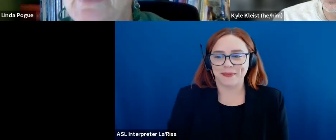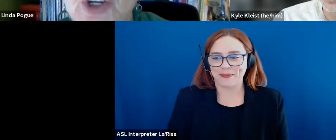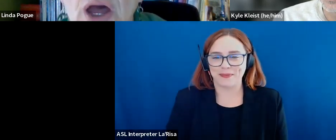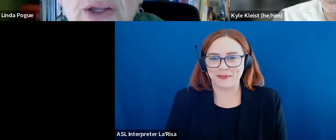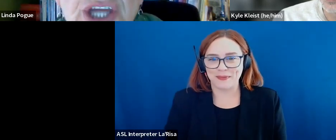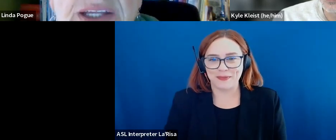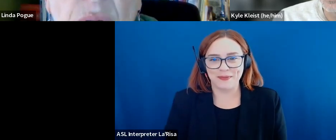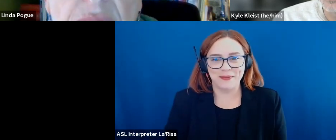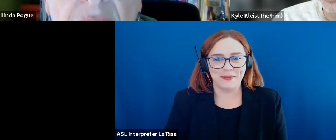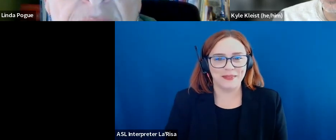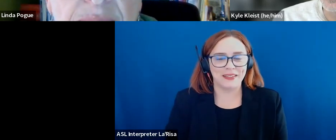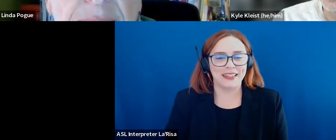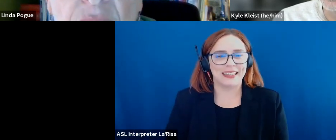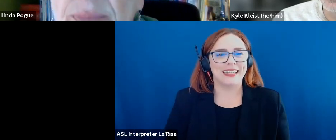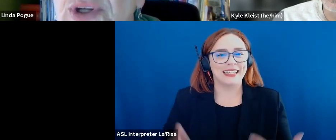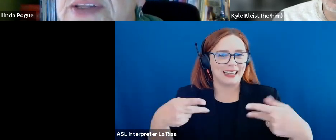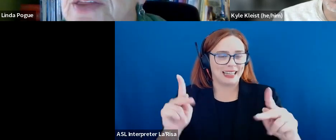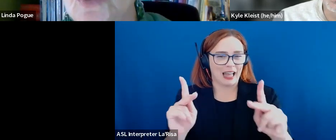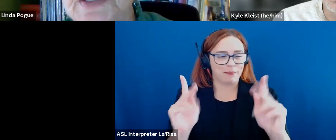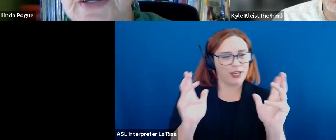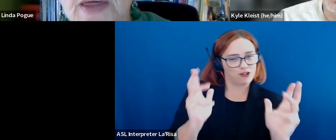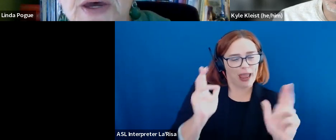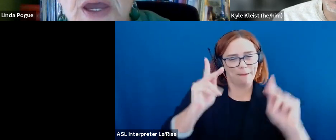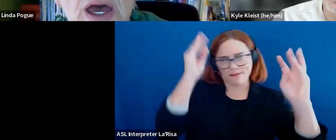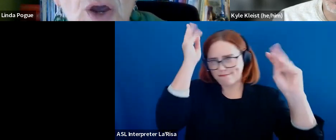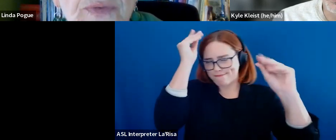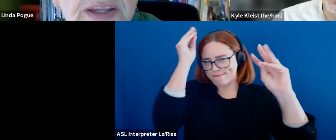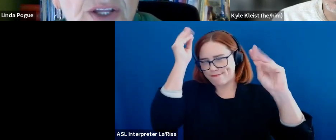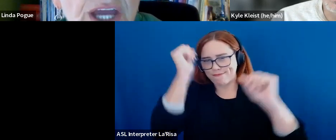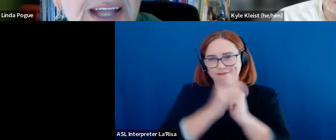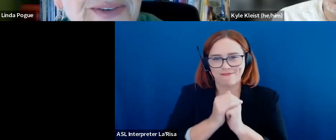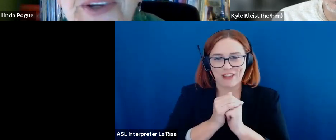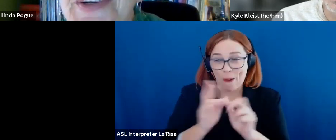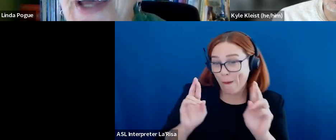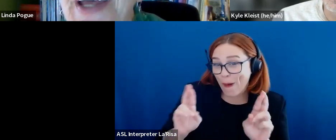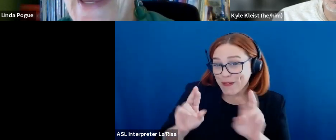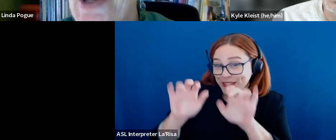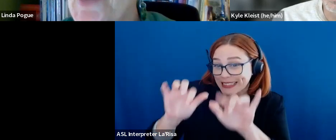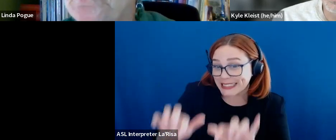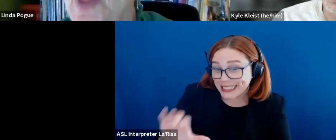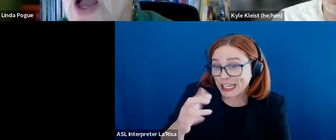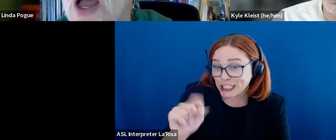Well, let me chat while Sure. people are putting their thoughts together, hopefully in the chat or the Q&A.